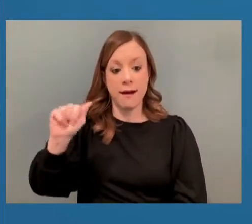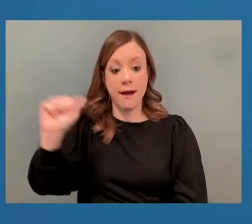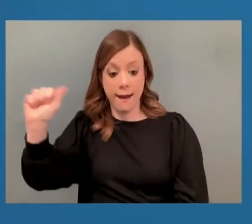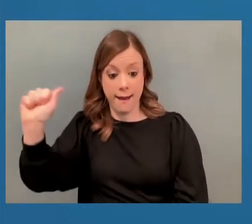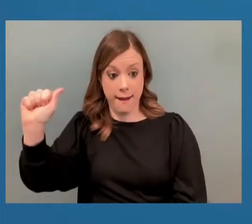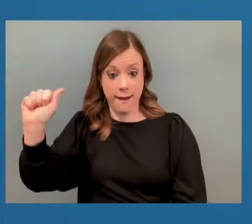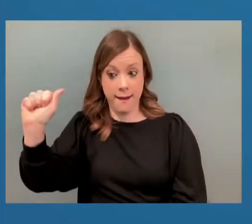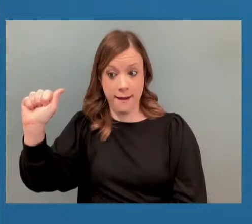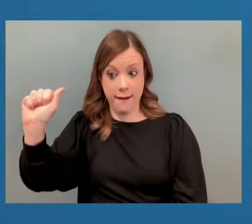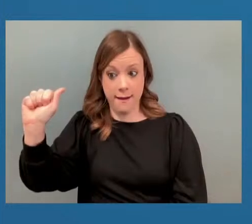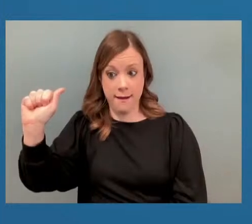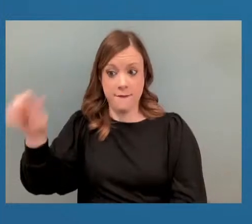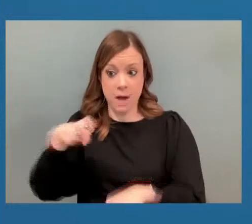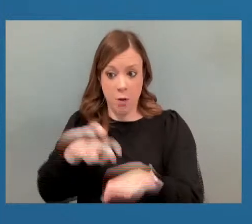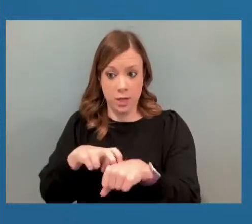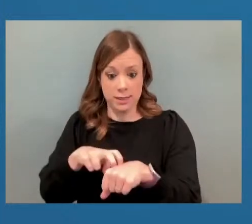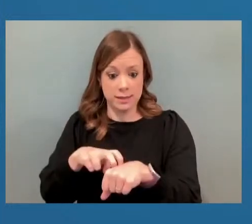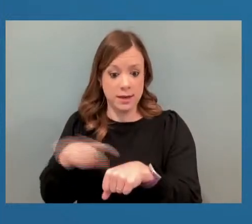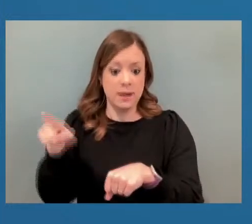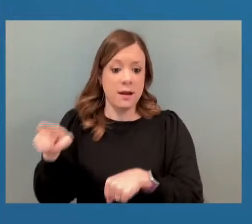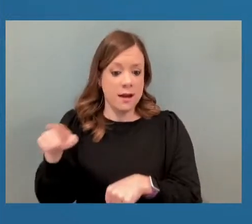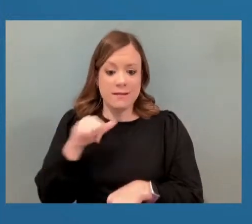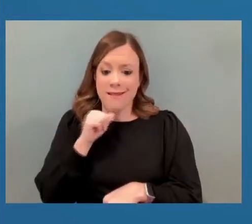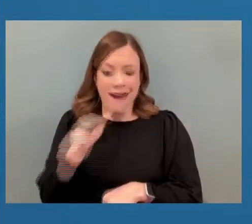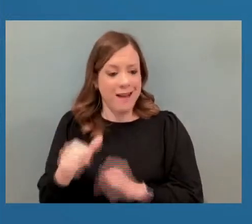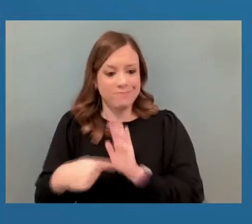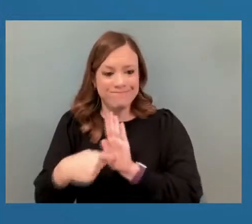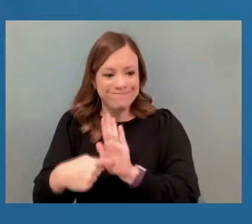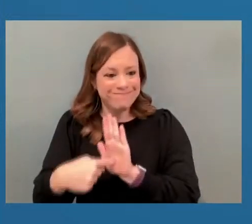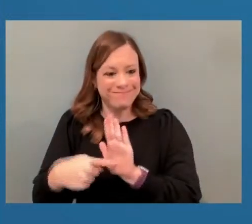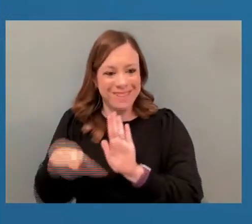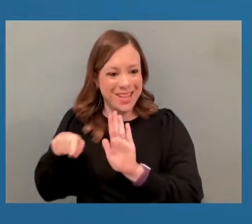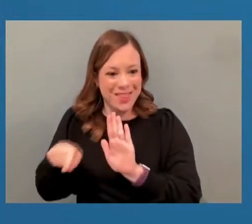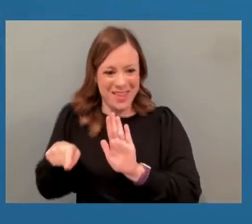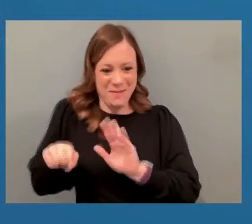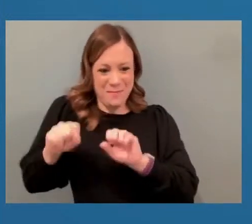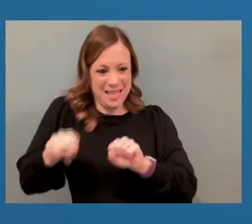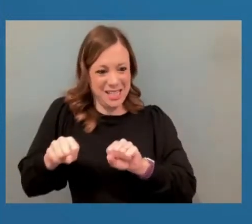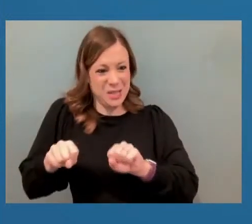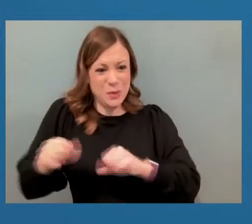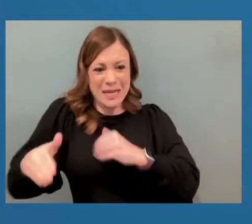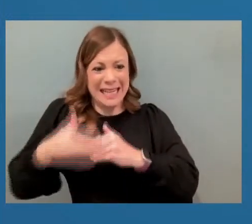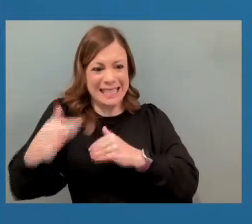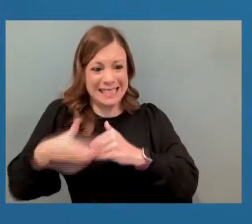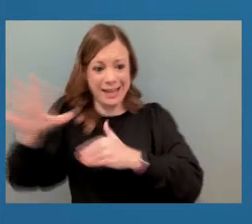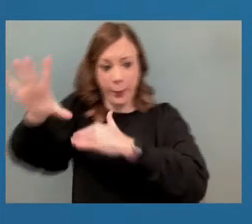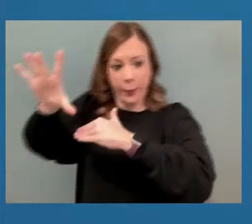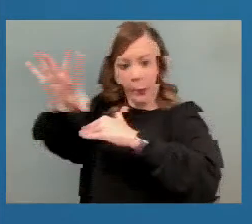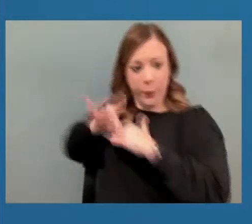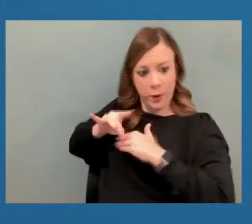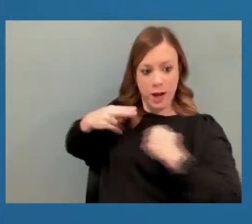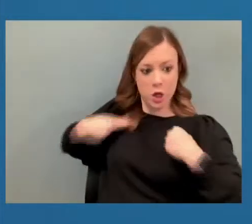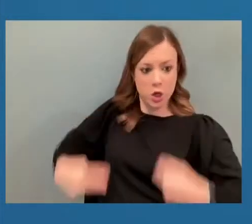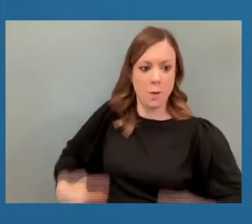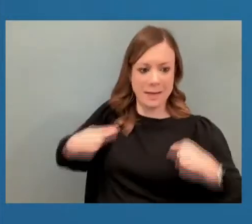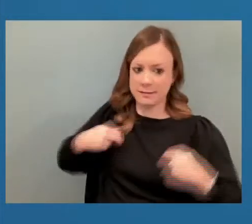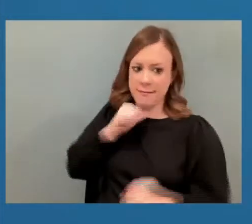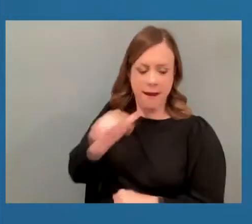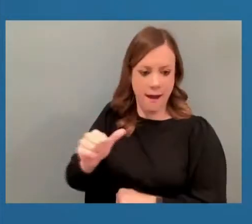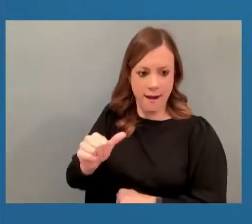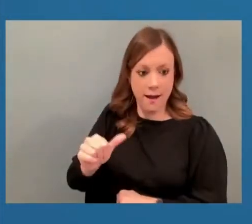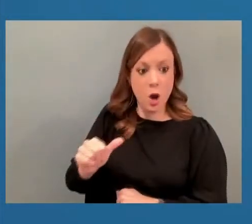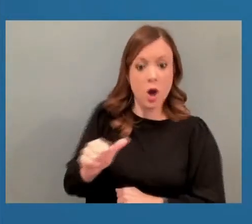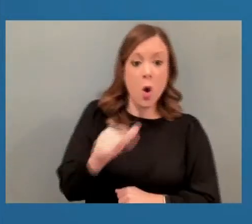the ability to easily transmit to humans. The people most at risk becoming infected with H5N1 are people